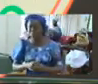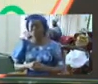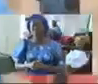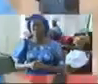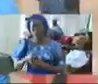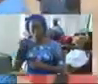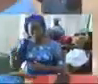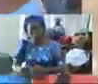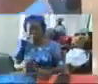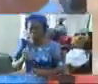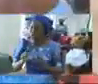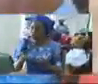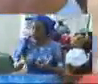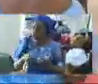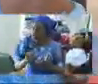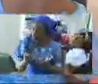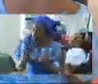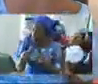come now, quickly.